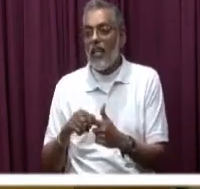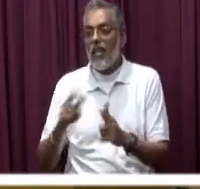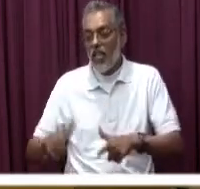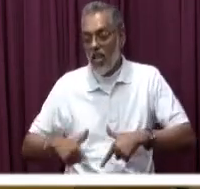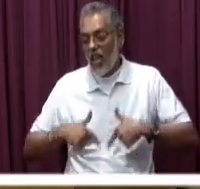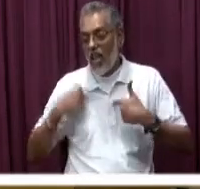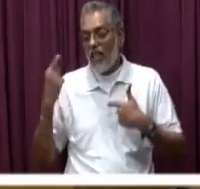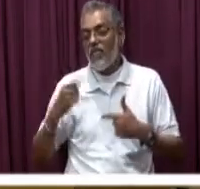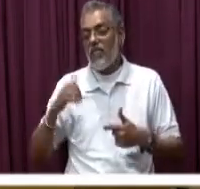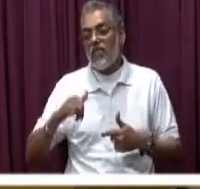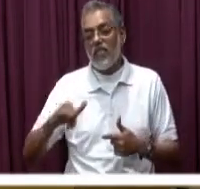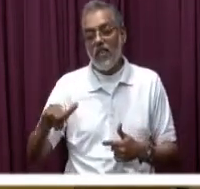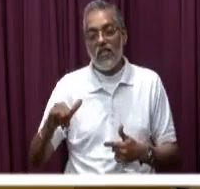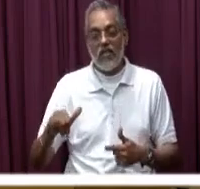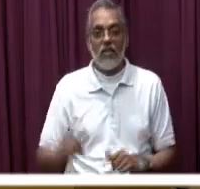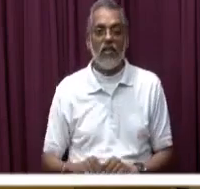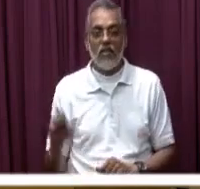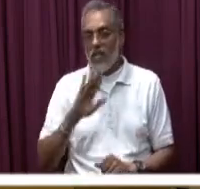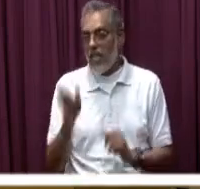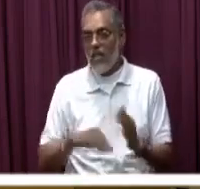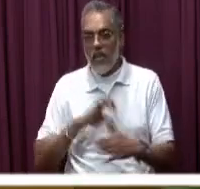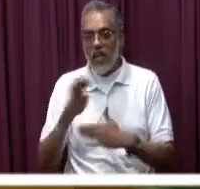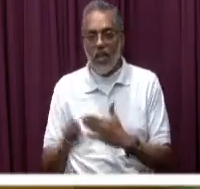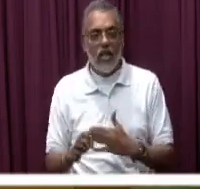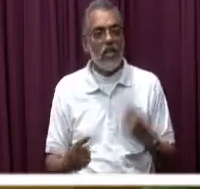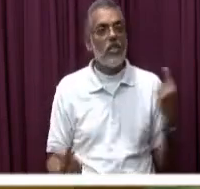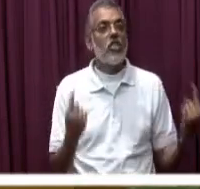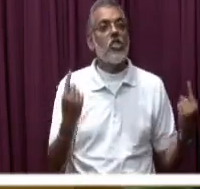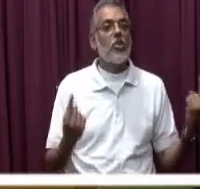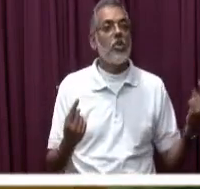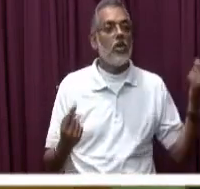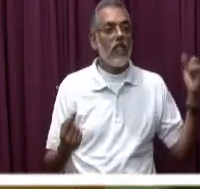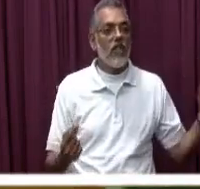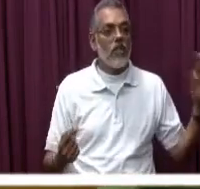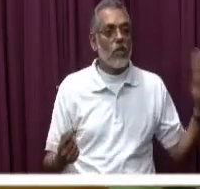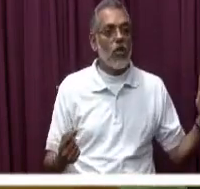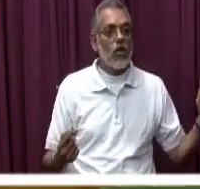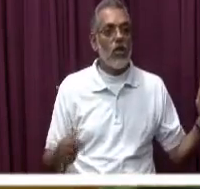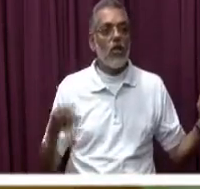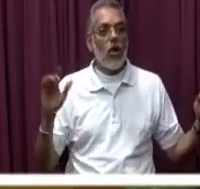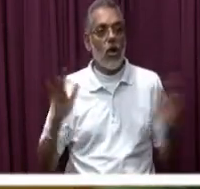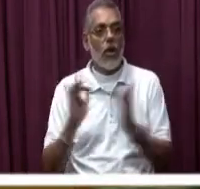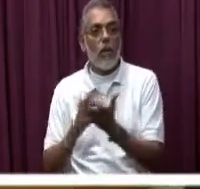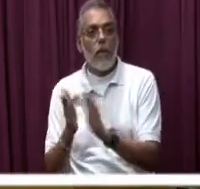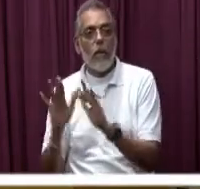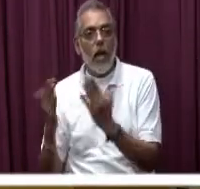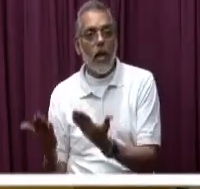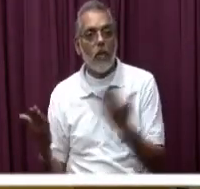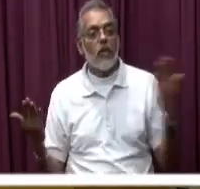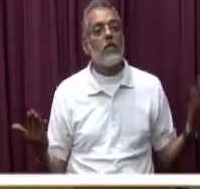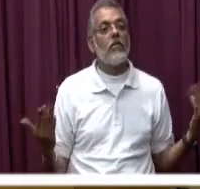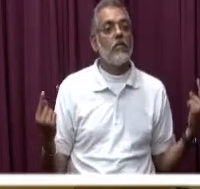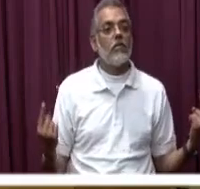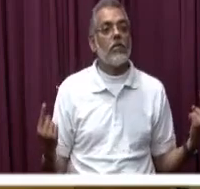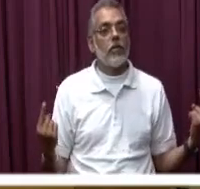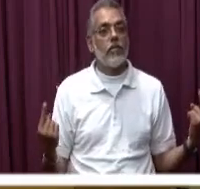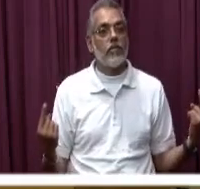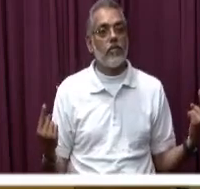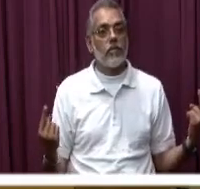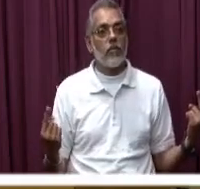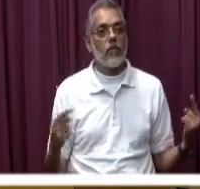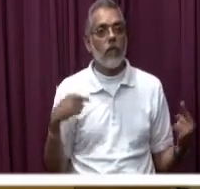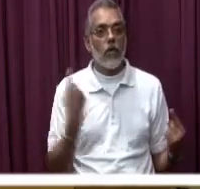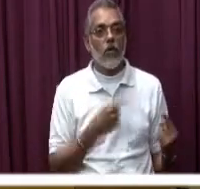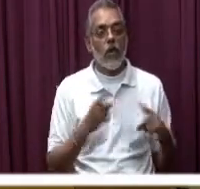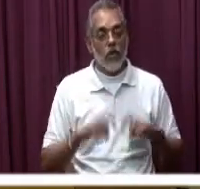for eternity. Make your choice. There's a value proposition before us, and we have to choose whether we're going to go for what